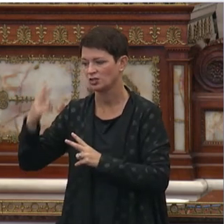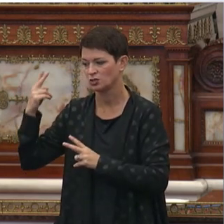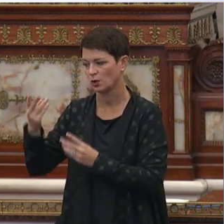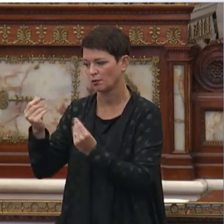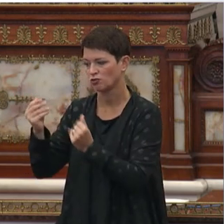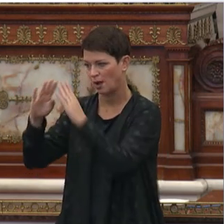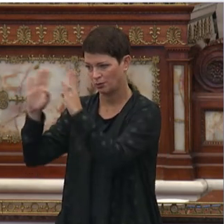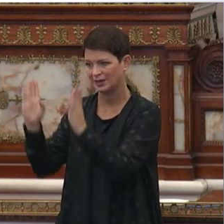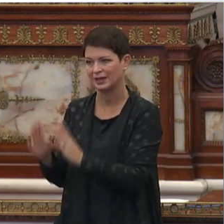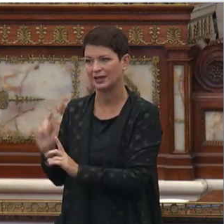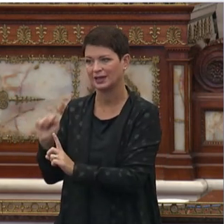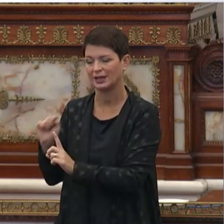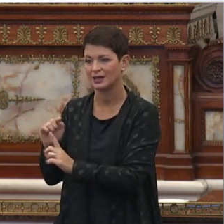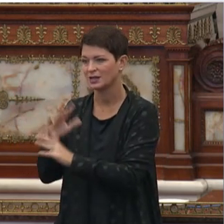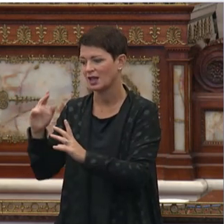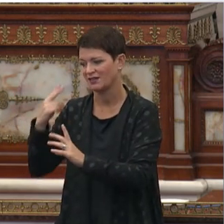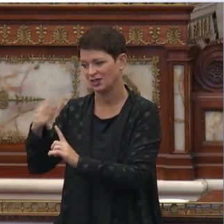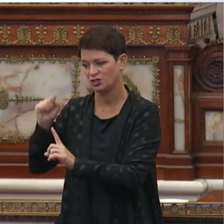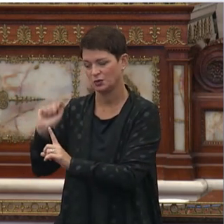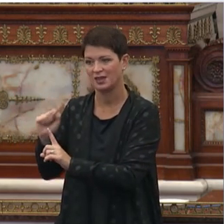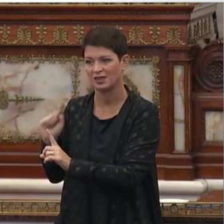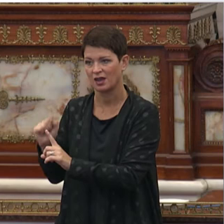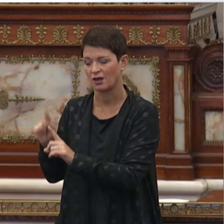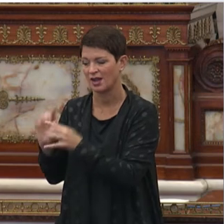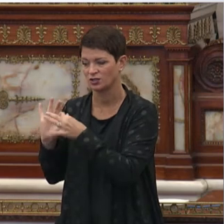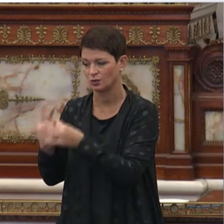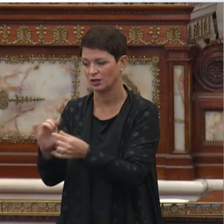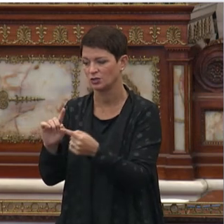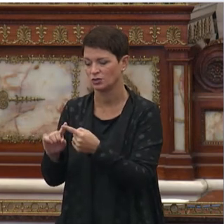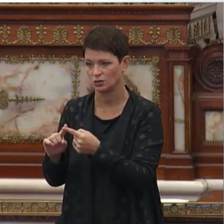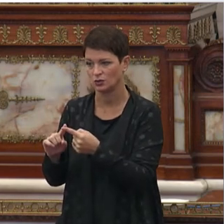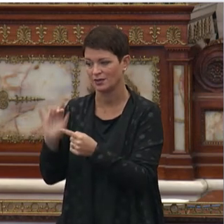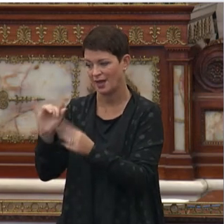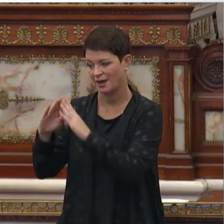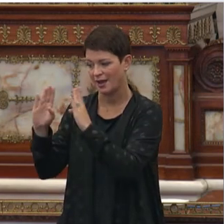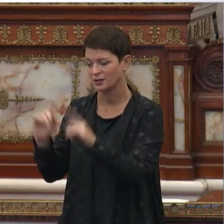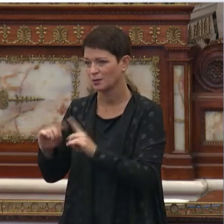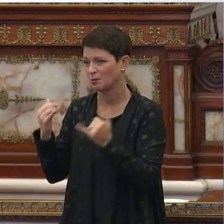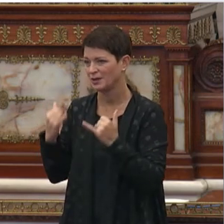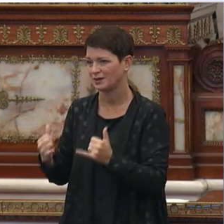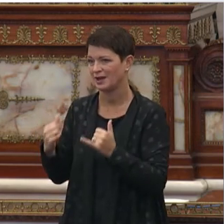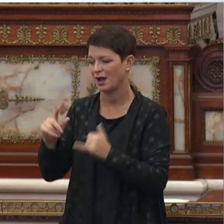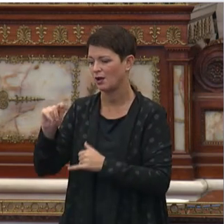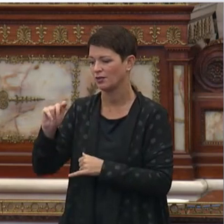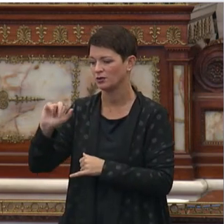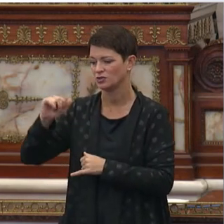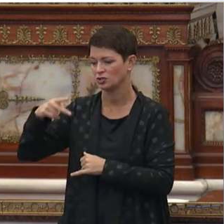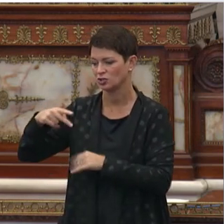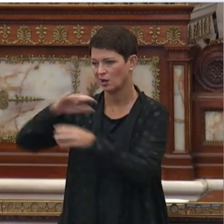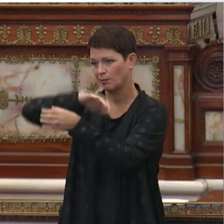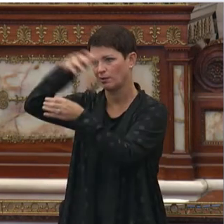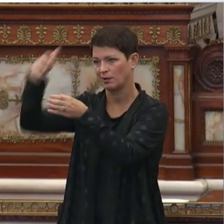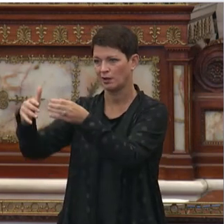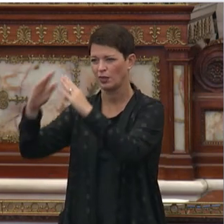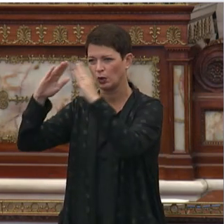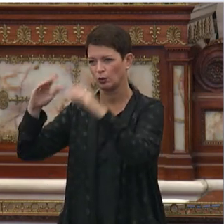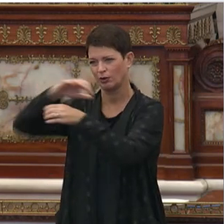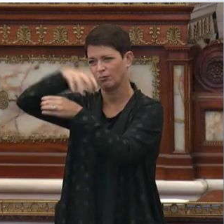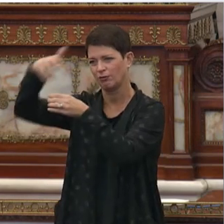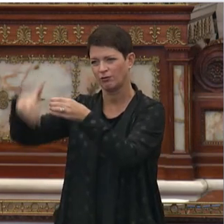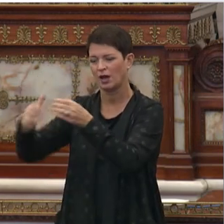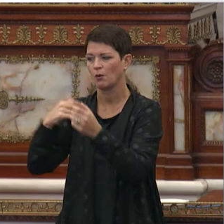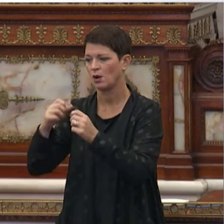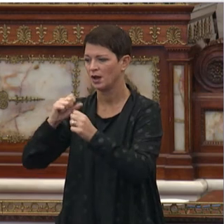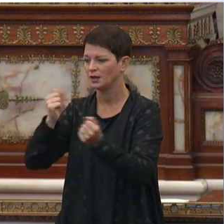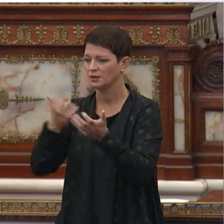property, has a lot of history as relates to it. But it's now with a tarp on the roof. I want to shout out to some of